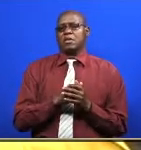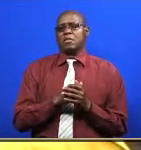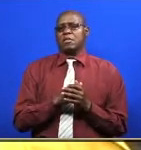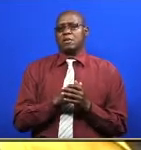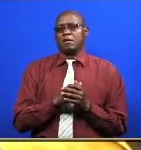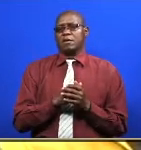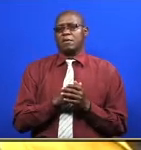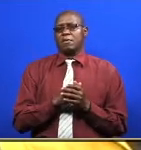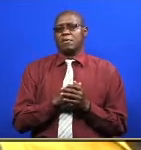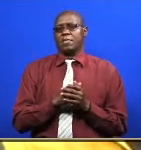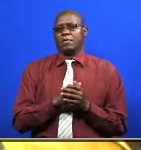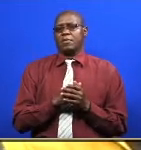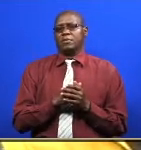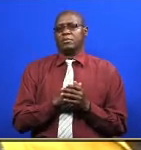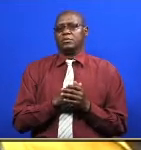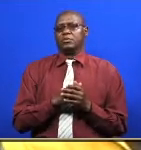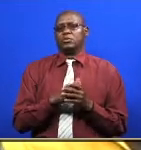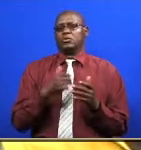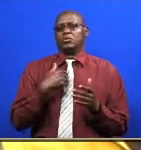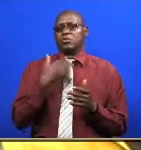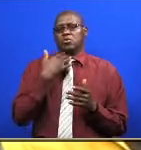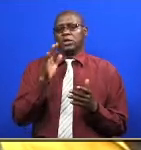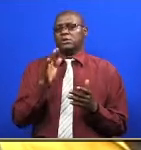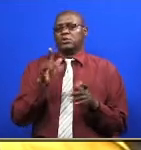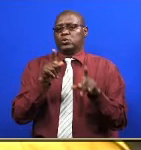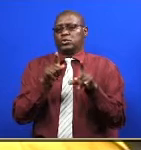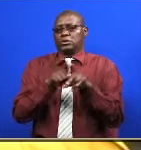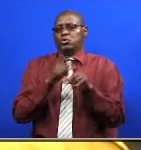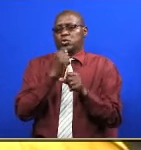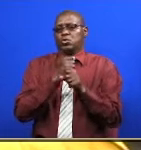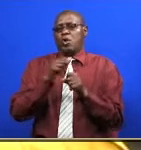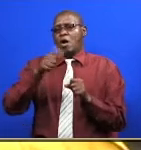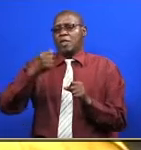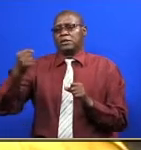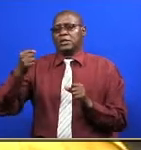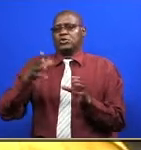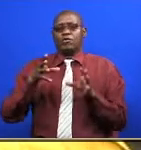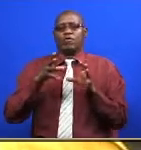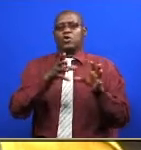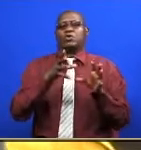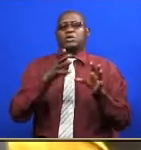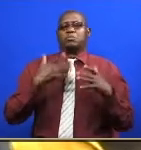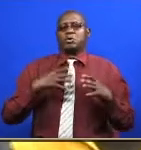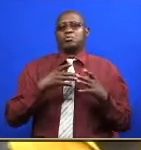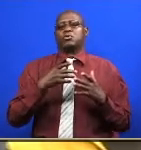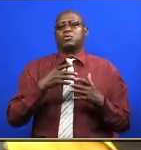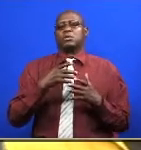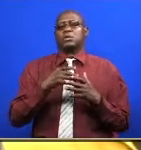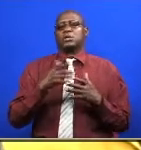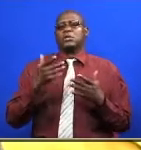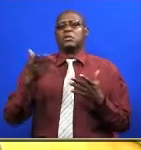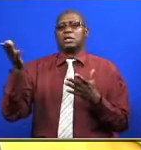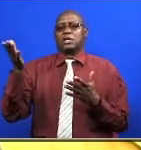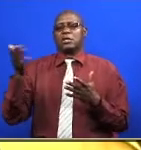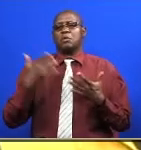contemptuous the way they have been on the other side by imposing a candidate. There's the people's project and there's